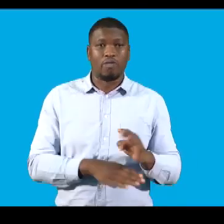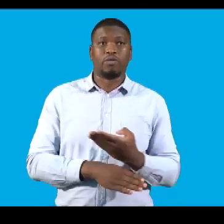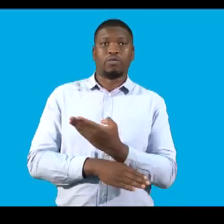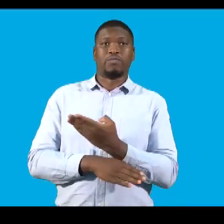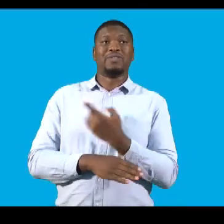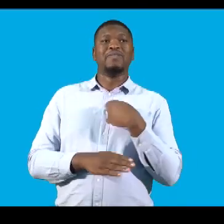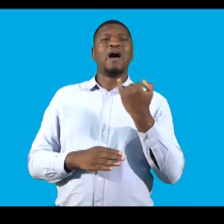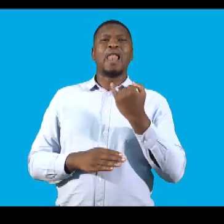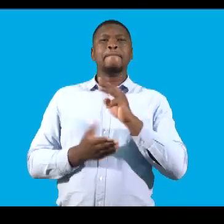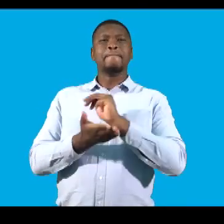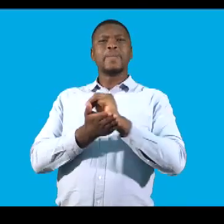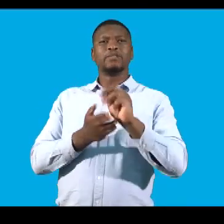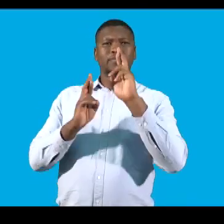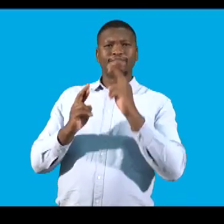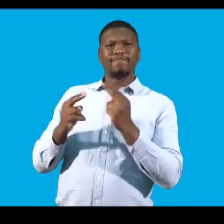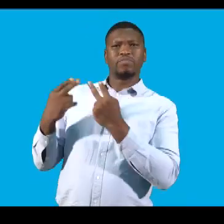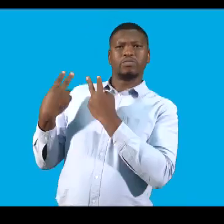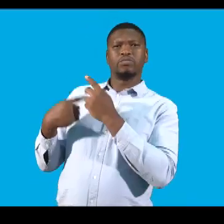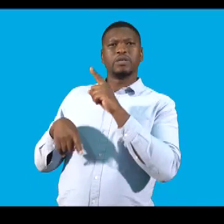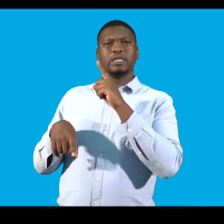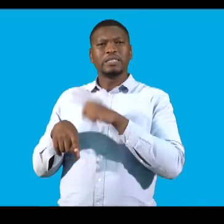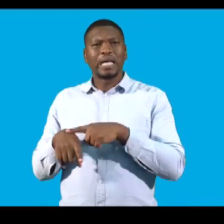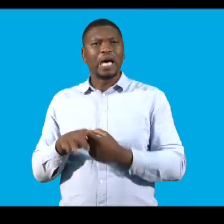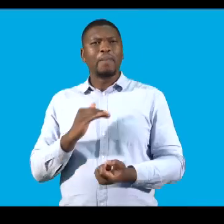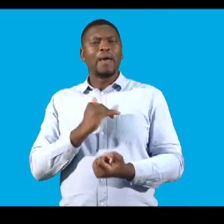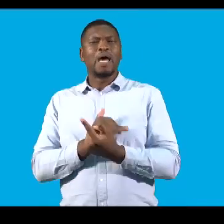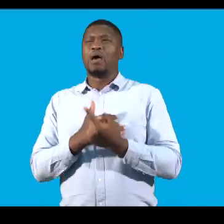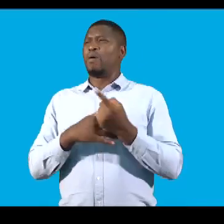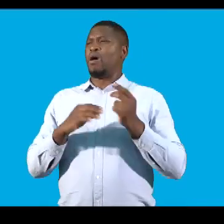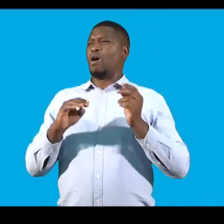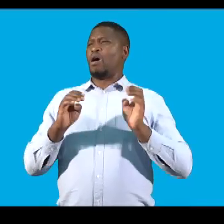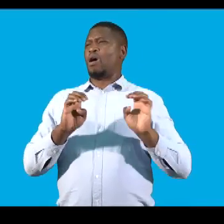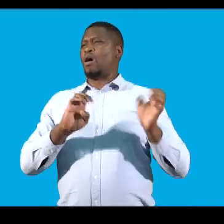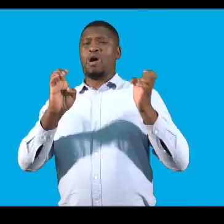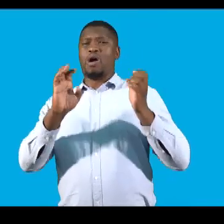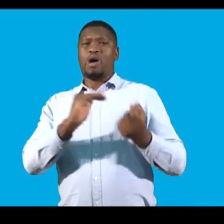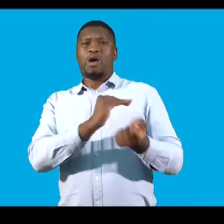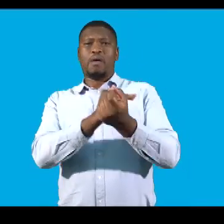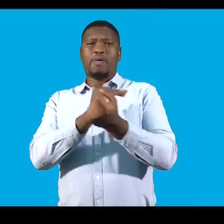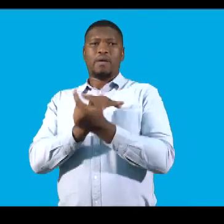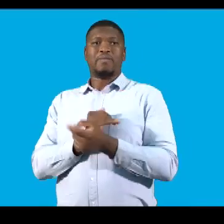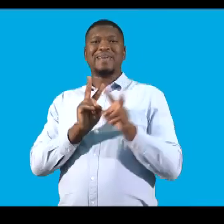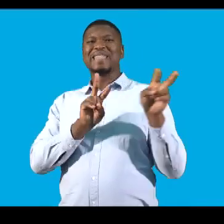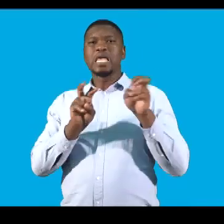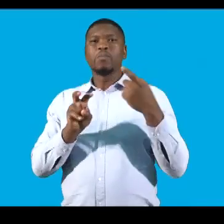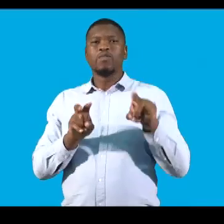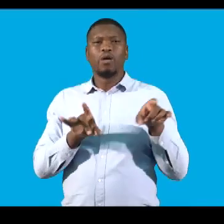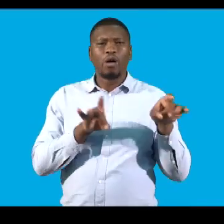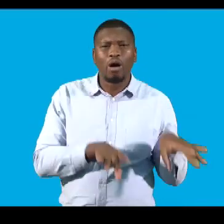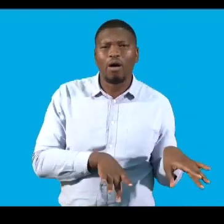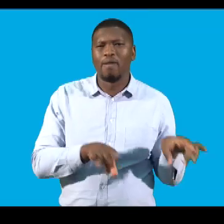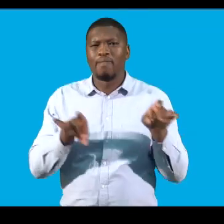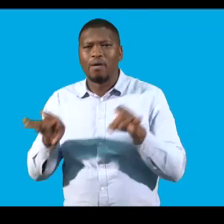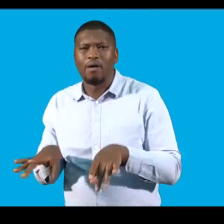oppression and the hardships that were experienced during the state of emergency. The theme is one of suffering